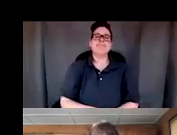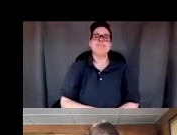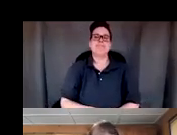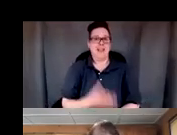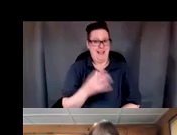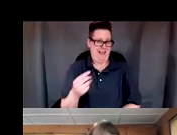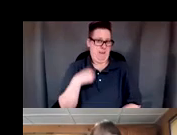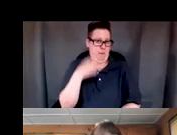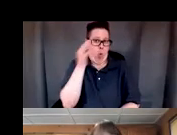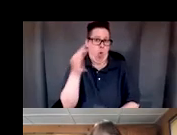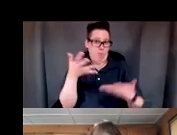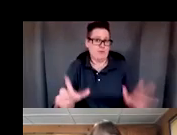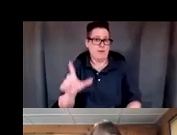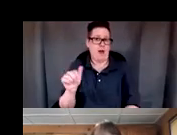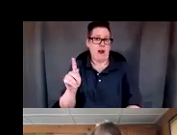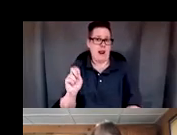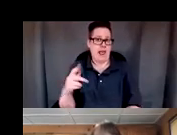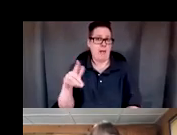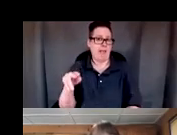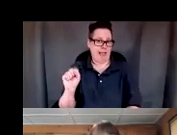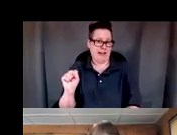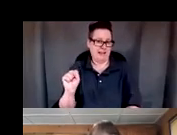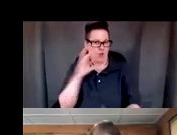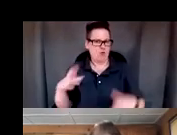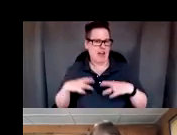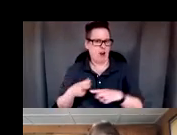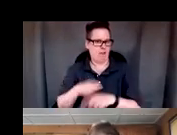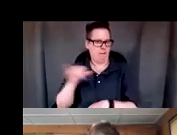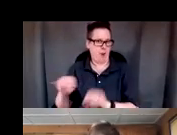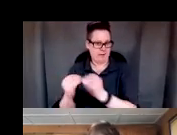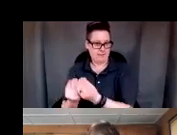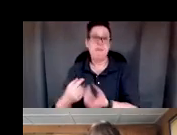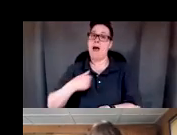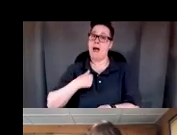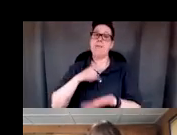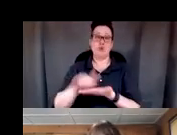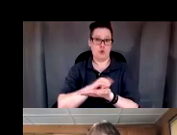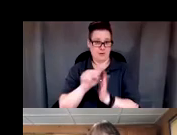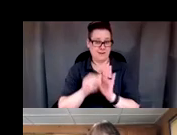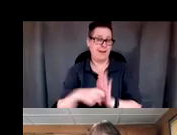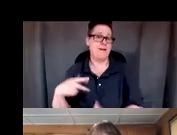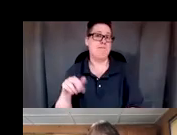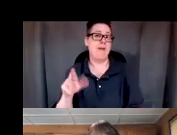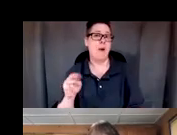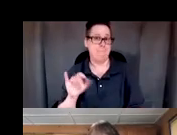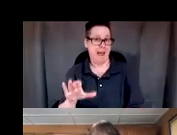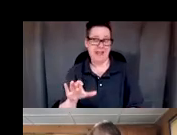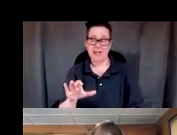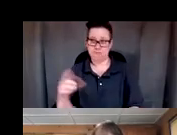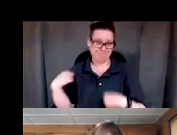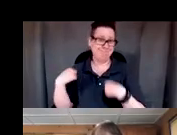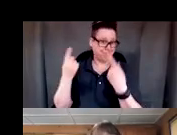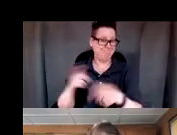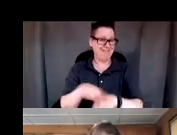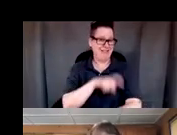almost done with Lake Plains. I'm retiring from there. I am a New York State paramedic, have been for, as she said, a